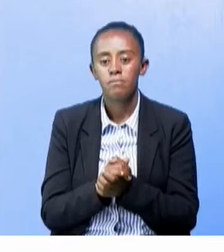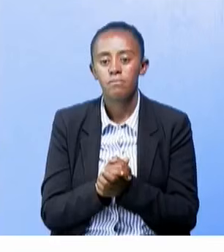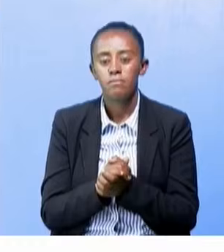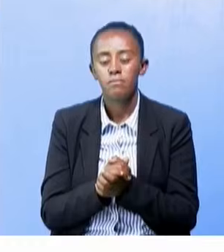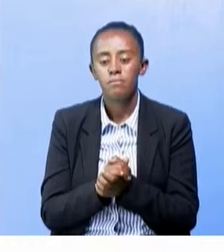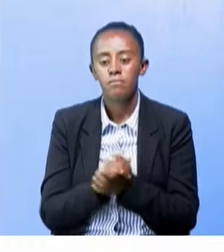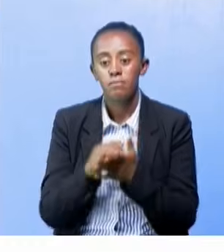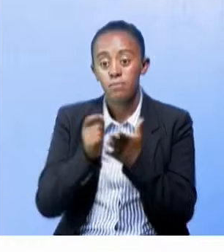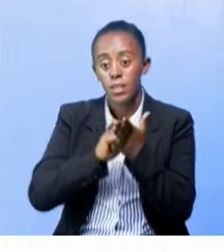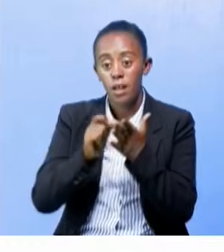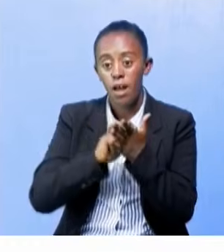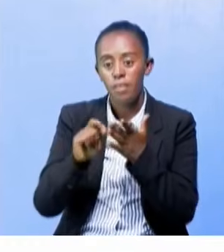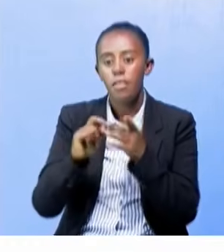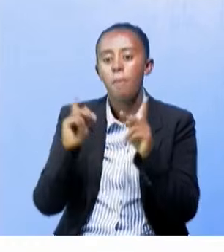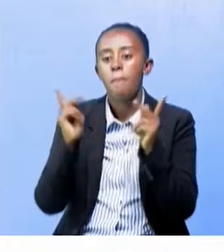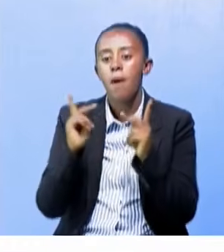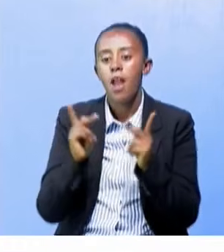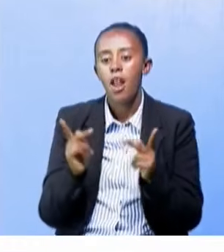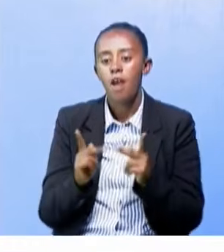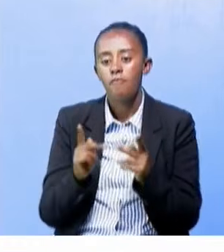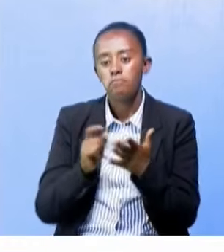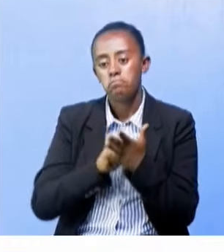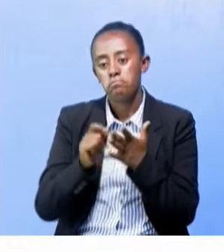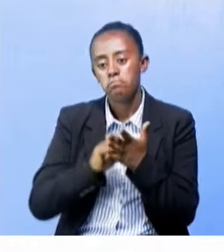a paragraph